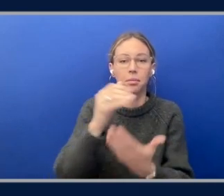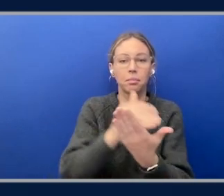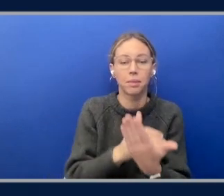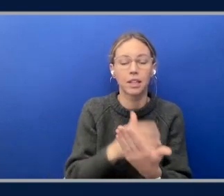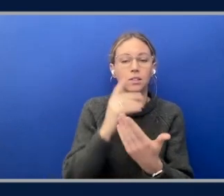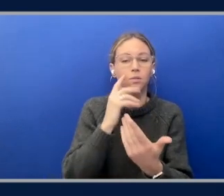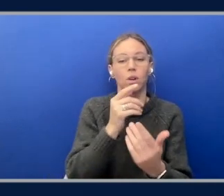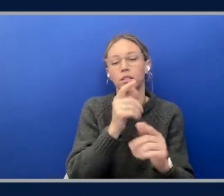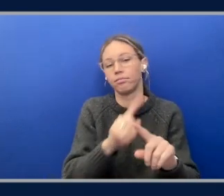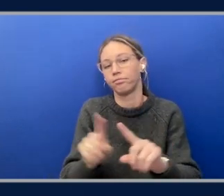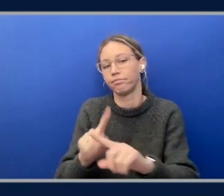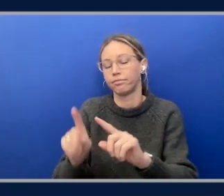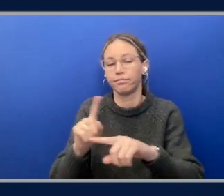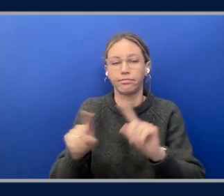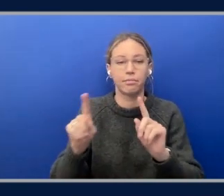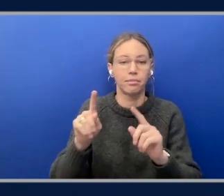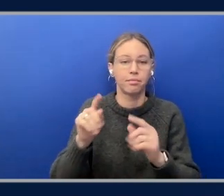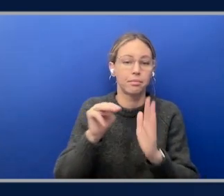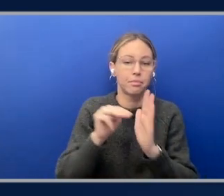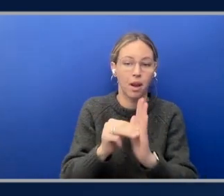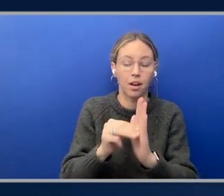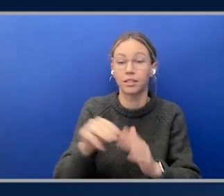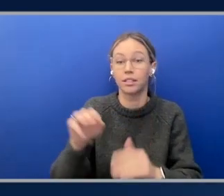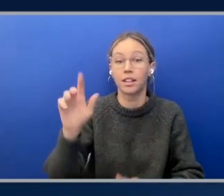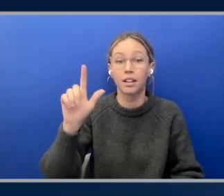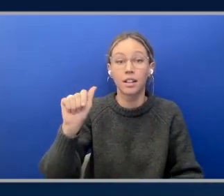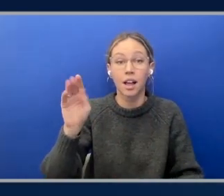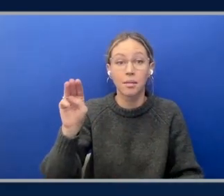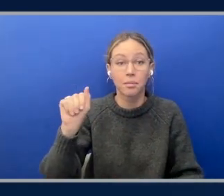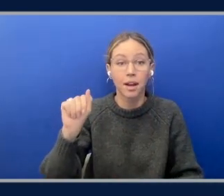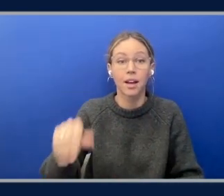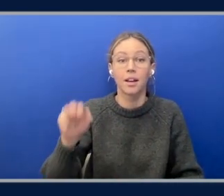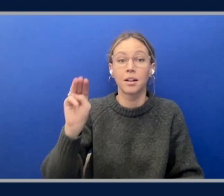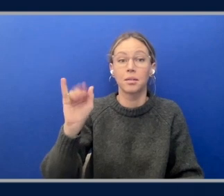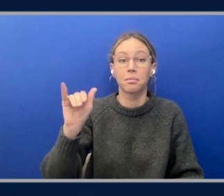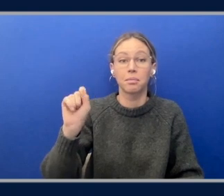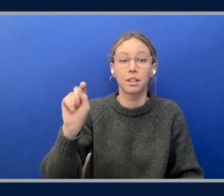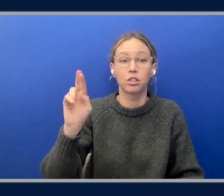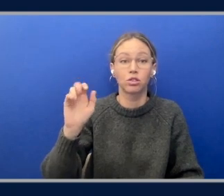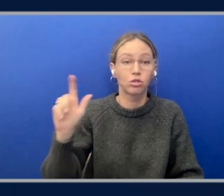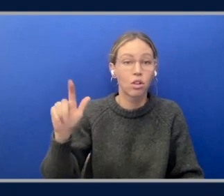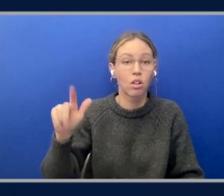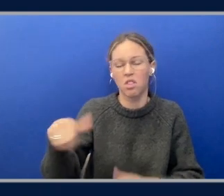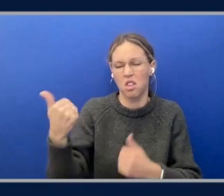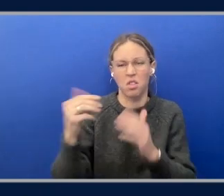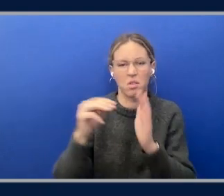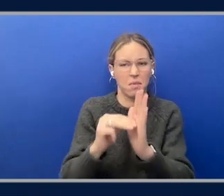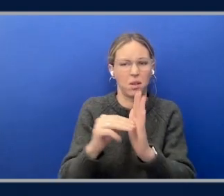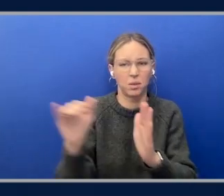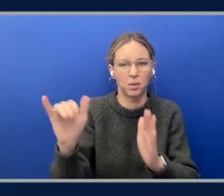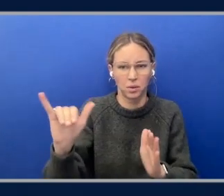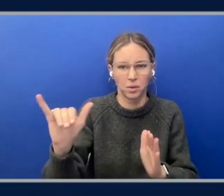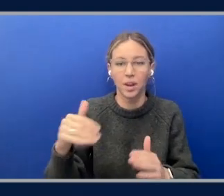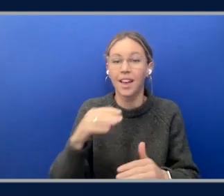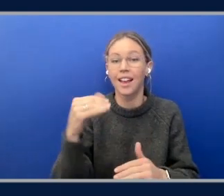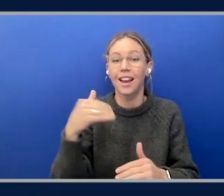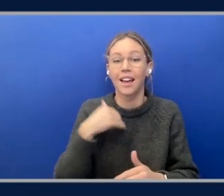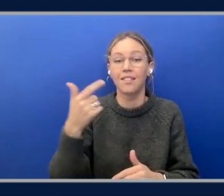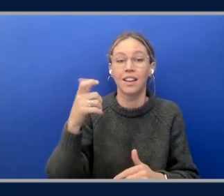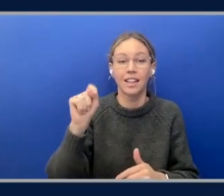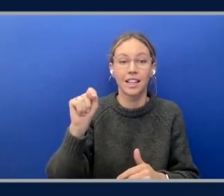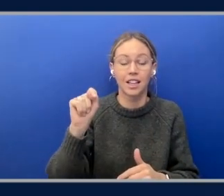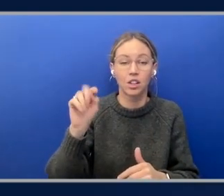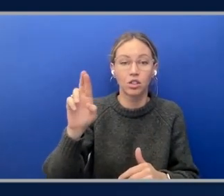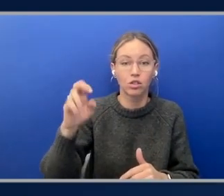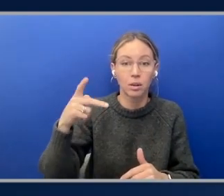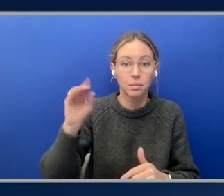like Llama, Mistral, as well as other models. And we have a Git repo that's out there as well